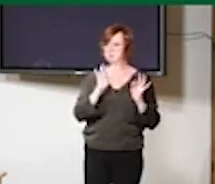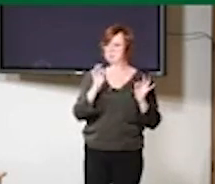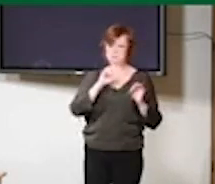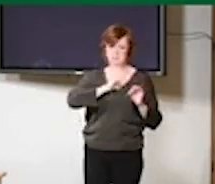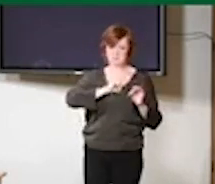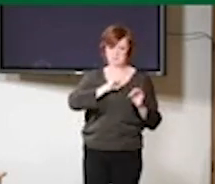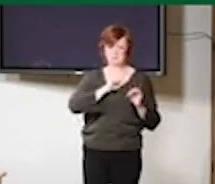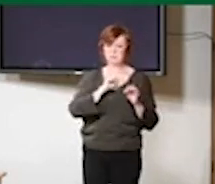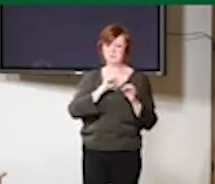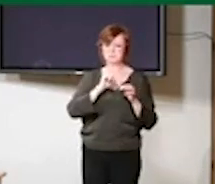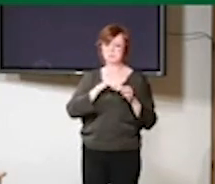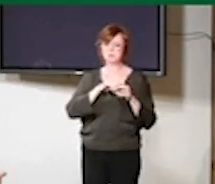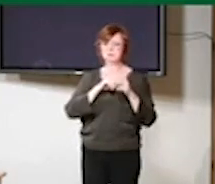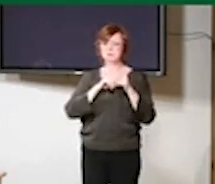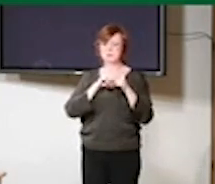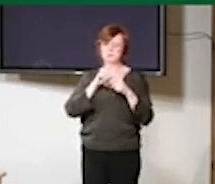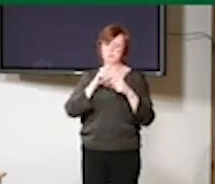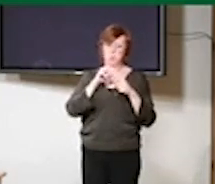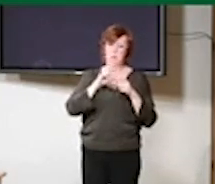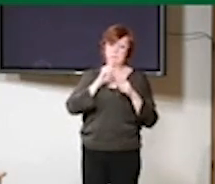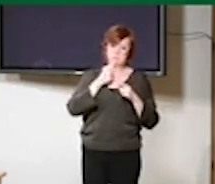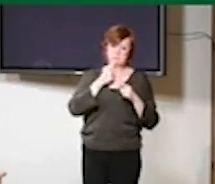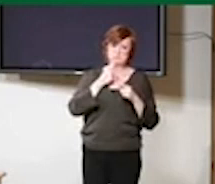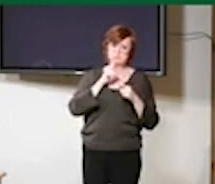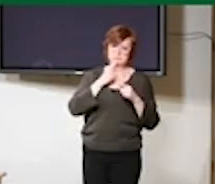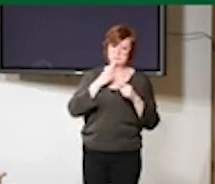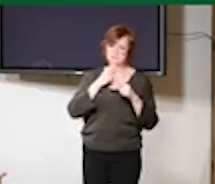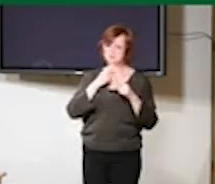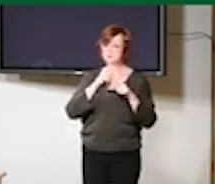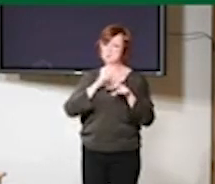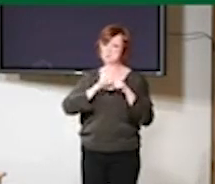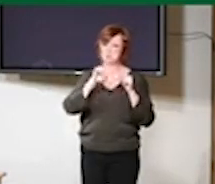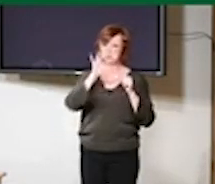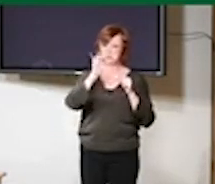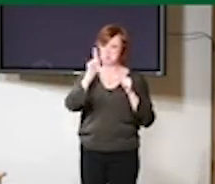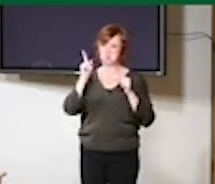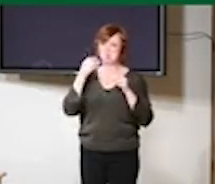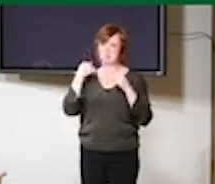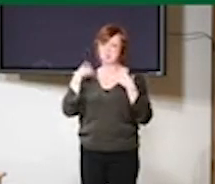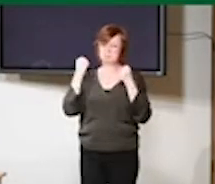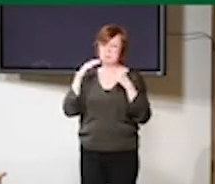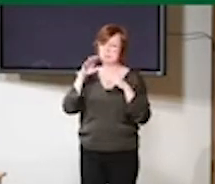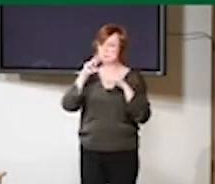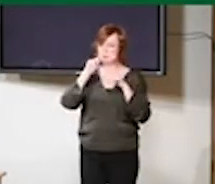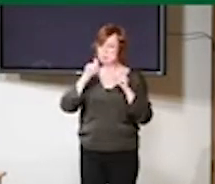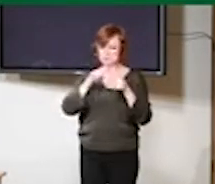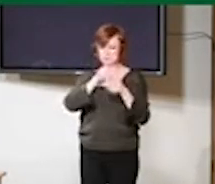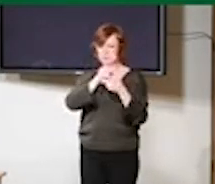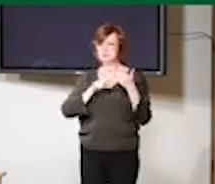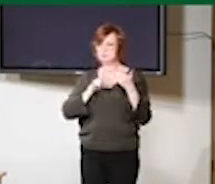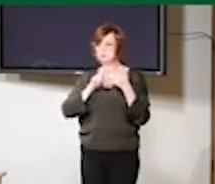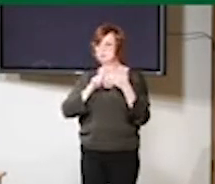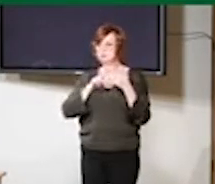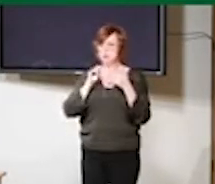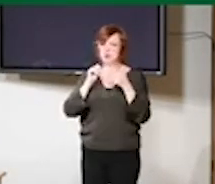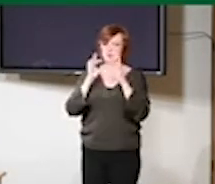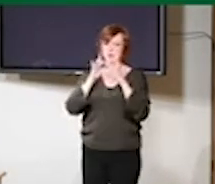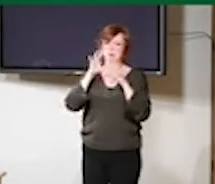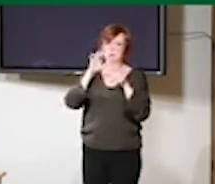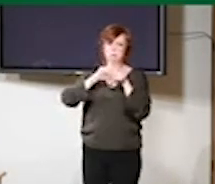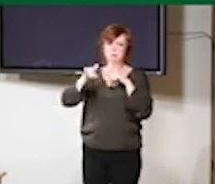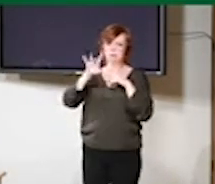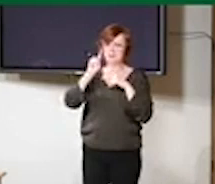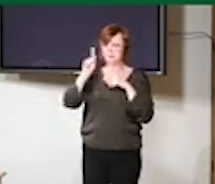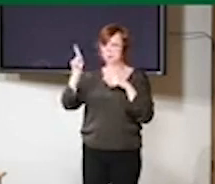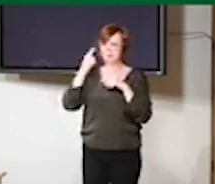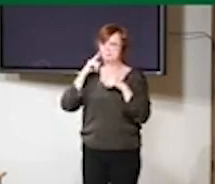Healthline your testing options, and testing is now available widely throughout the province. I think those all three are essential steps that all of us need to